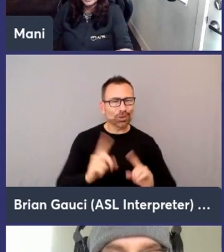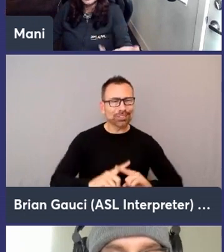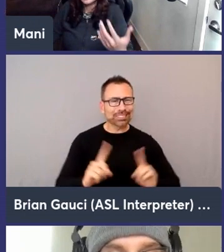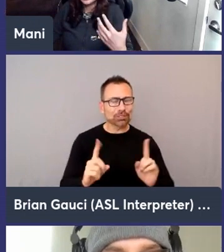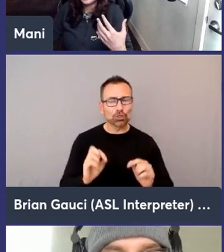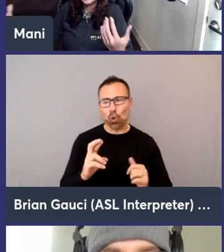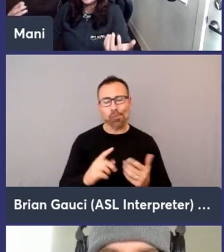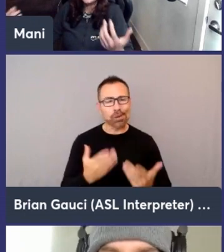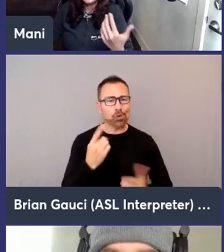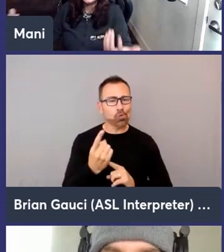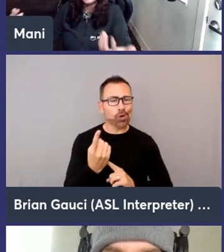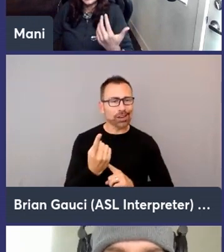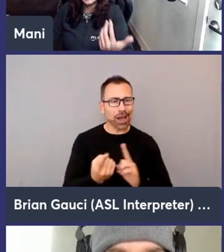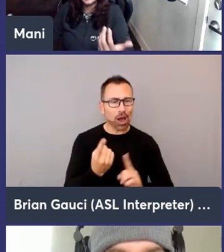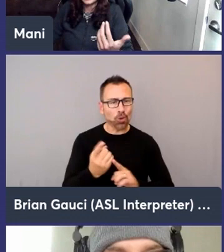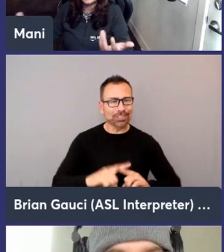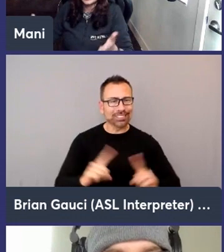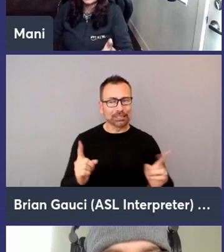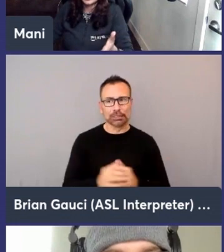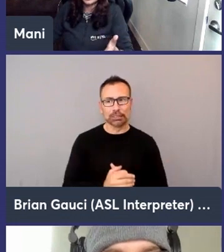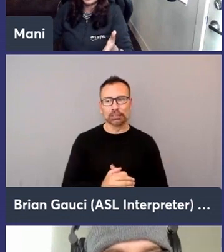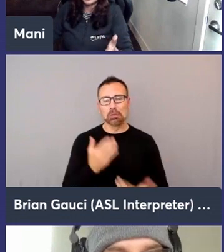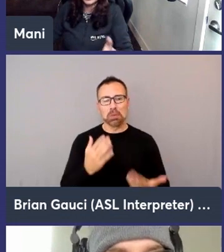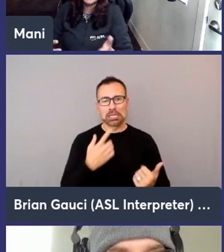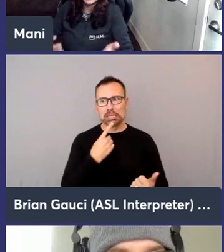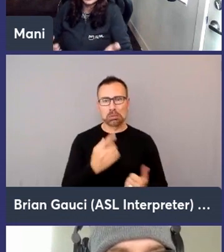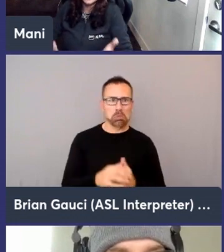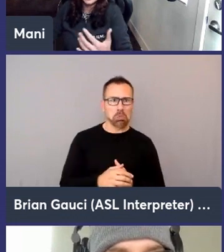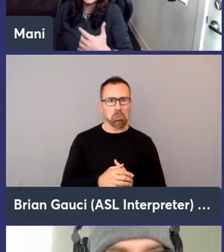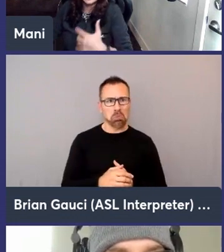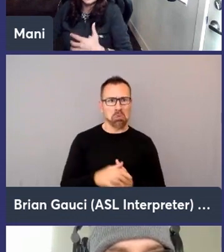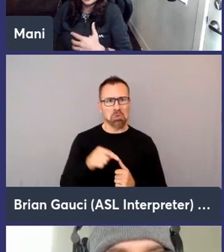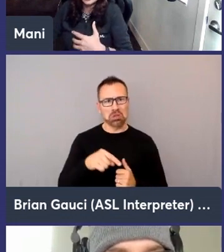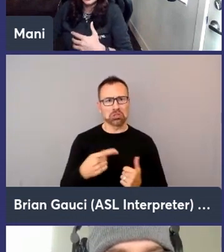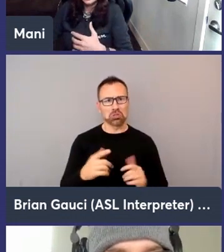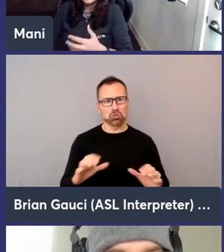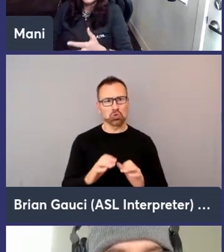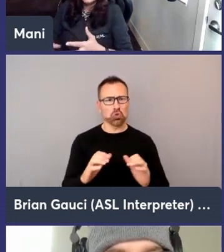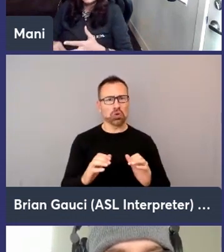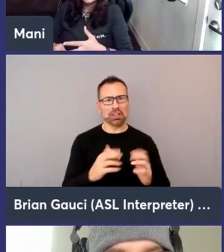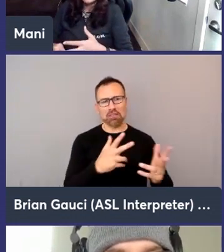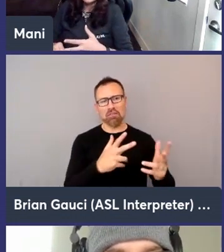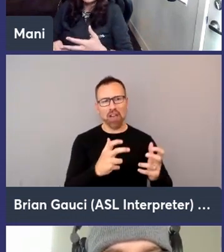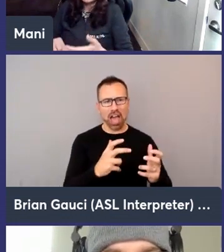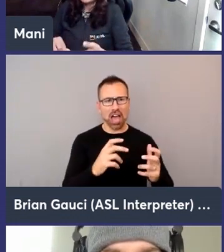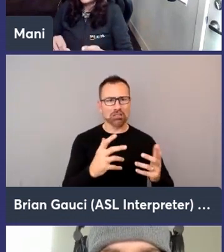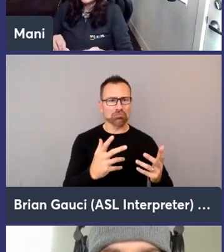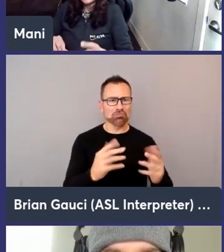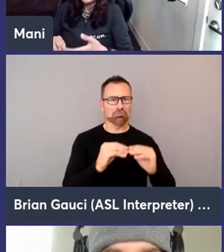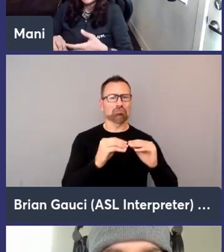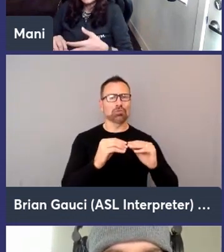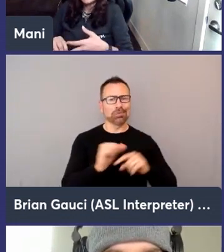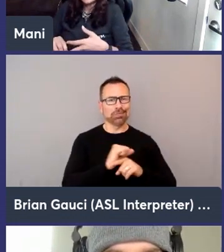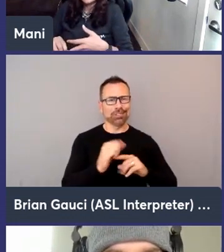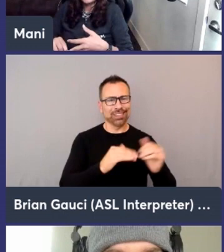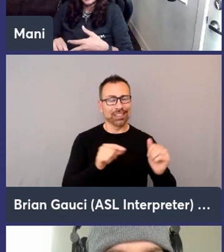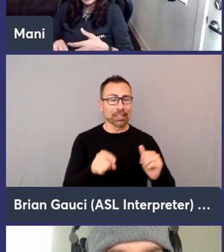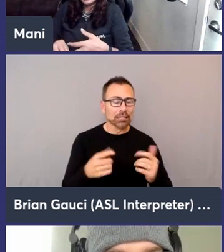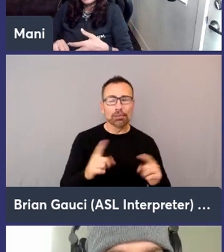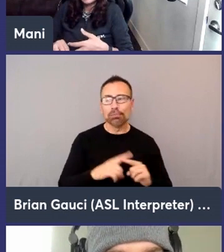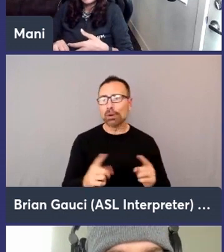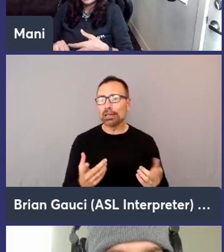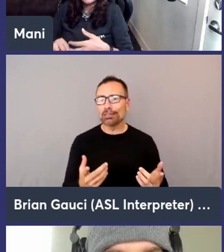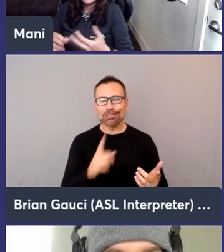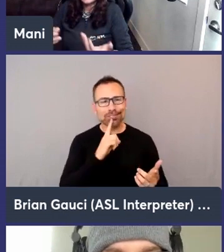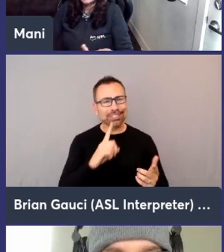1 hour difference, you might say like, yeah, this is doing faster training than this. Uh, but really, when it comes to